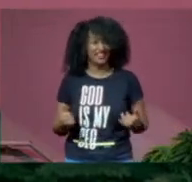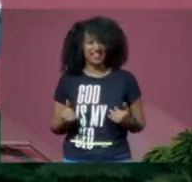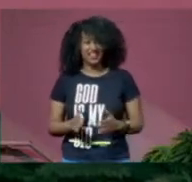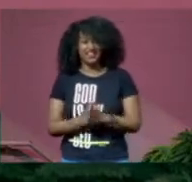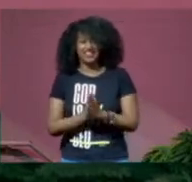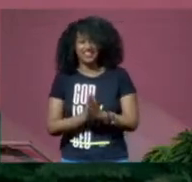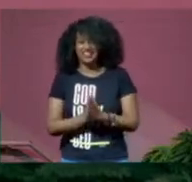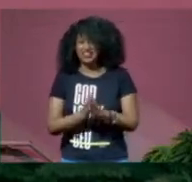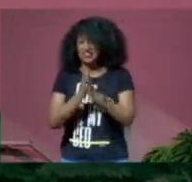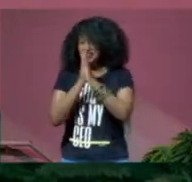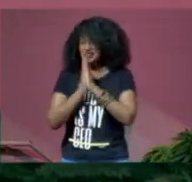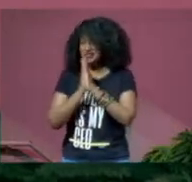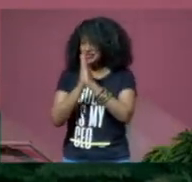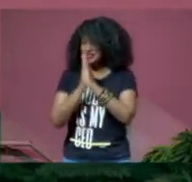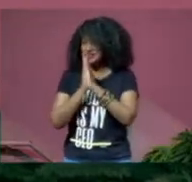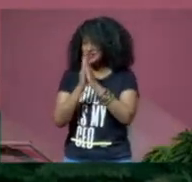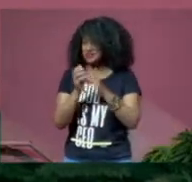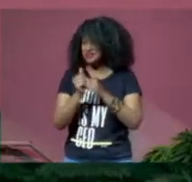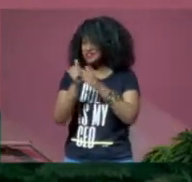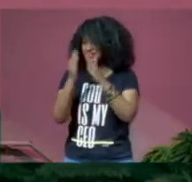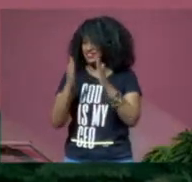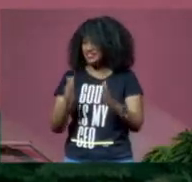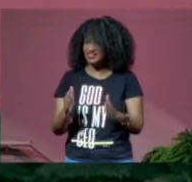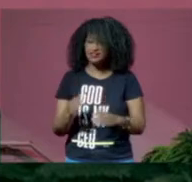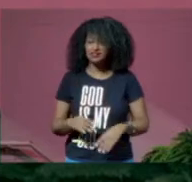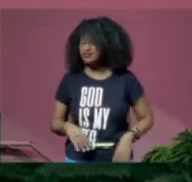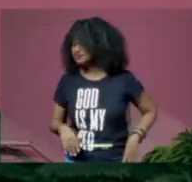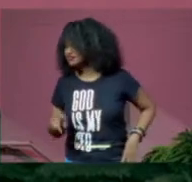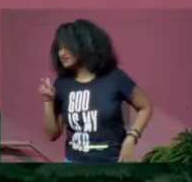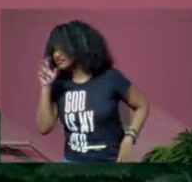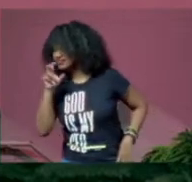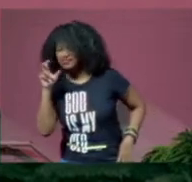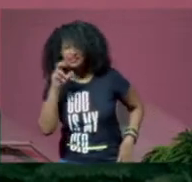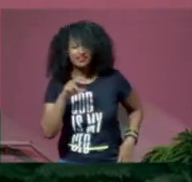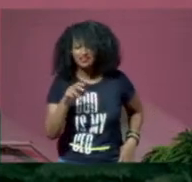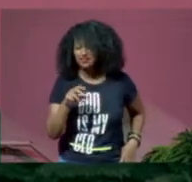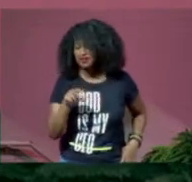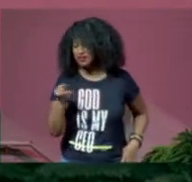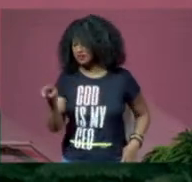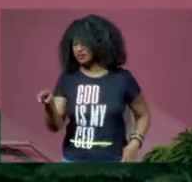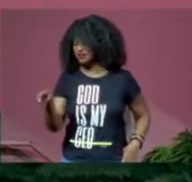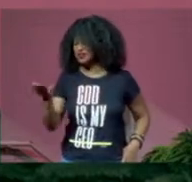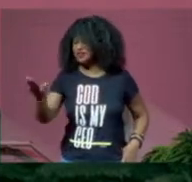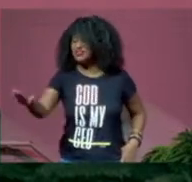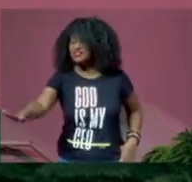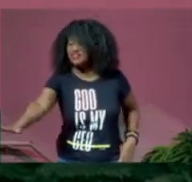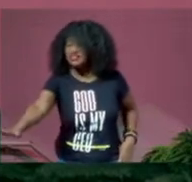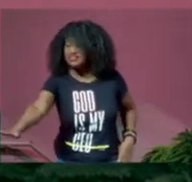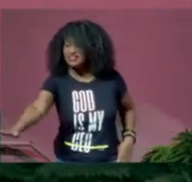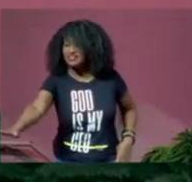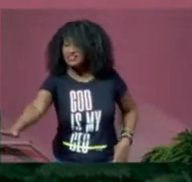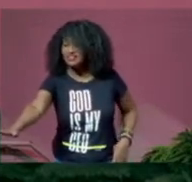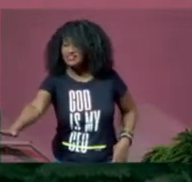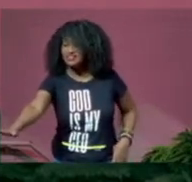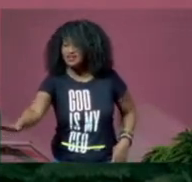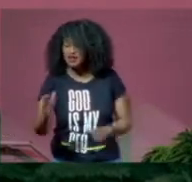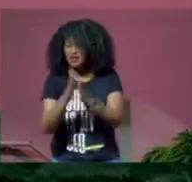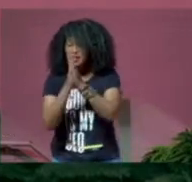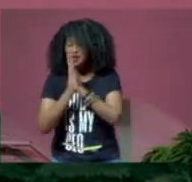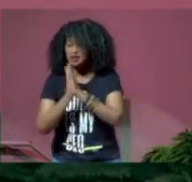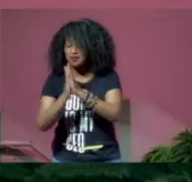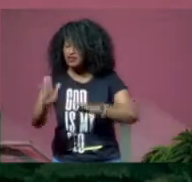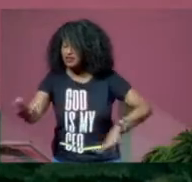and just keep, I'm talking about travailing in the Holy Ghost. And you know, I didn't understand it then, but I have just a little bit